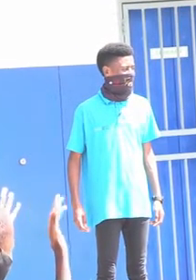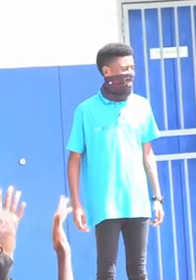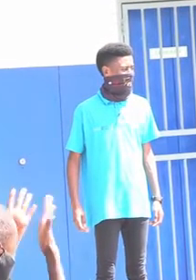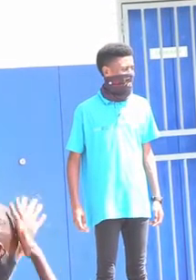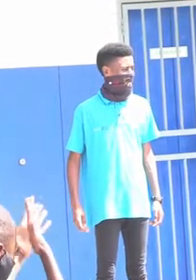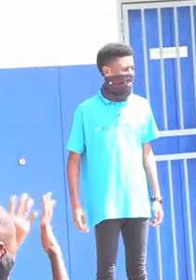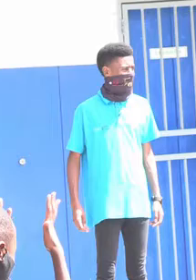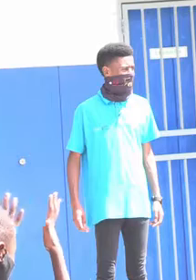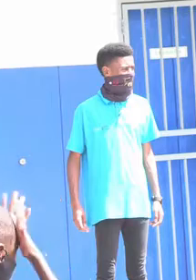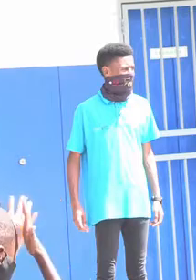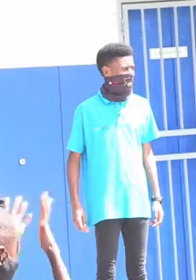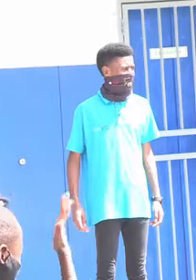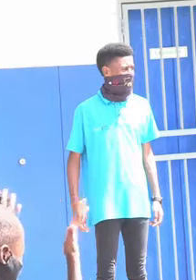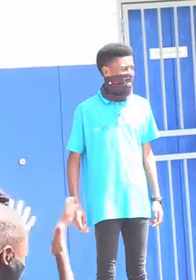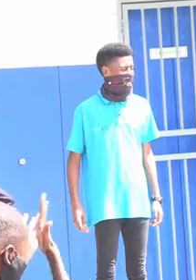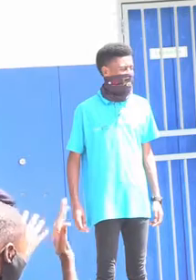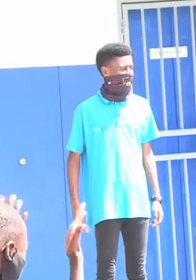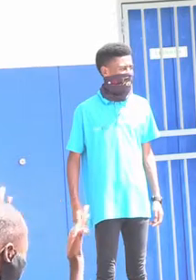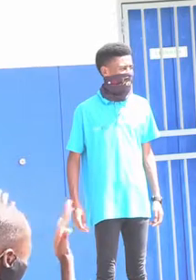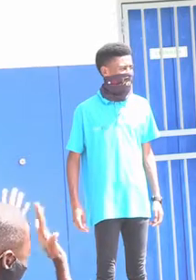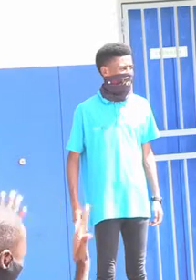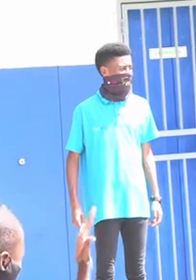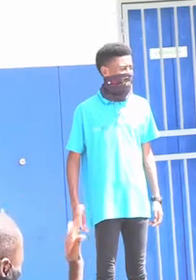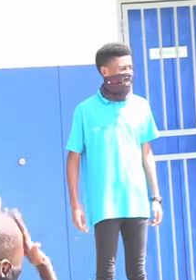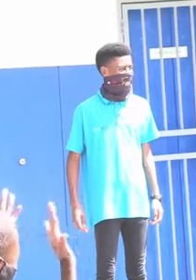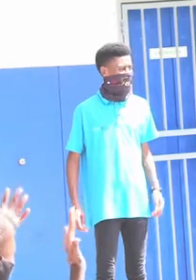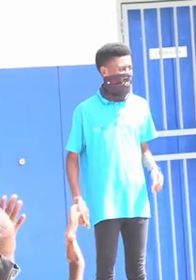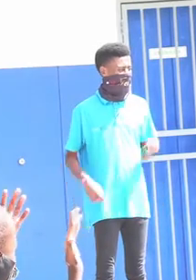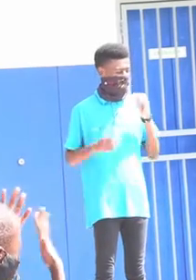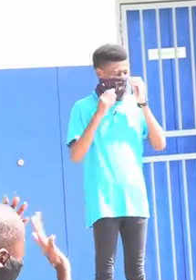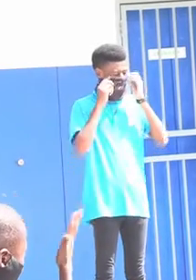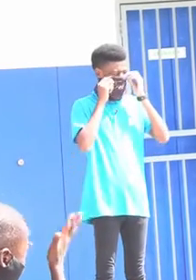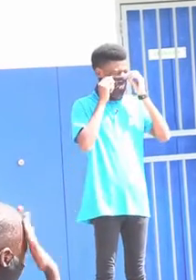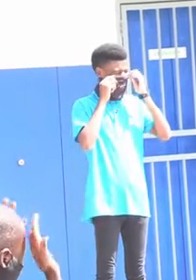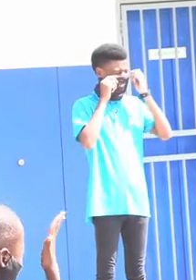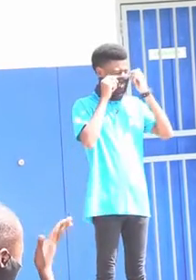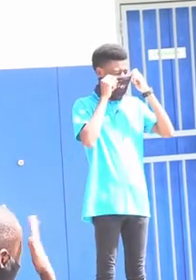Don't be shy. Come in the center, please.